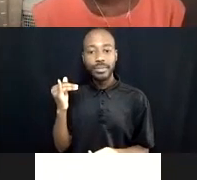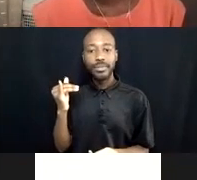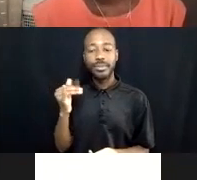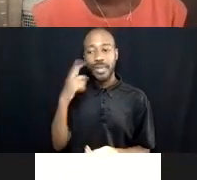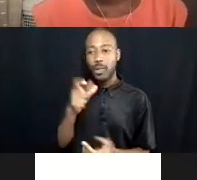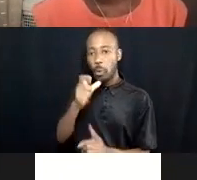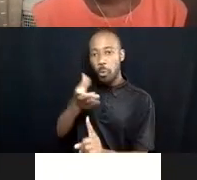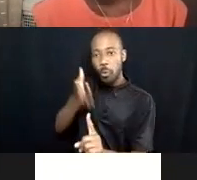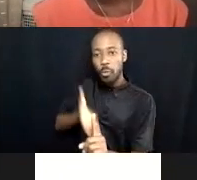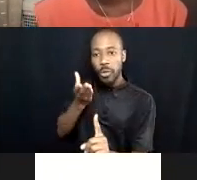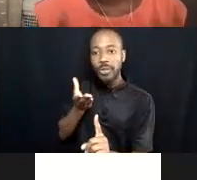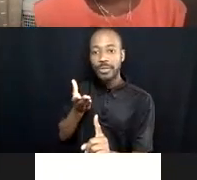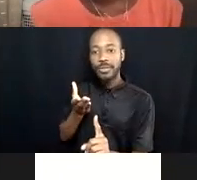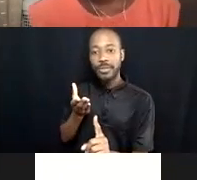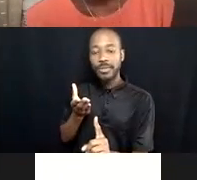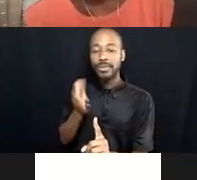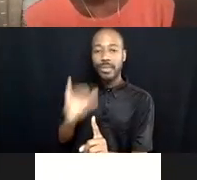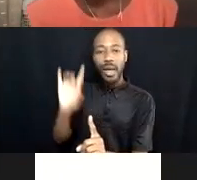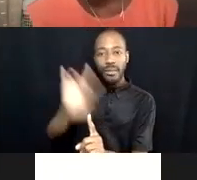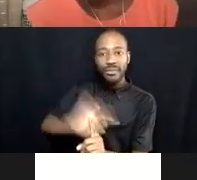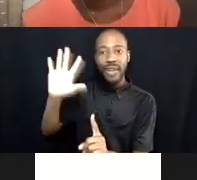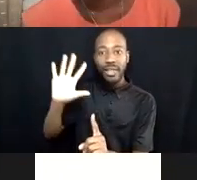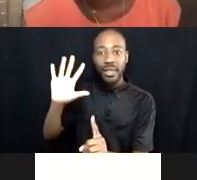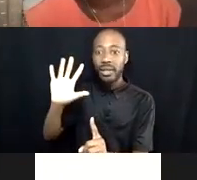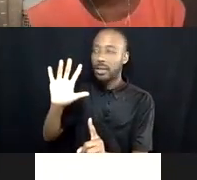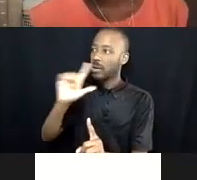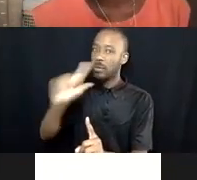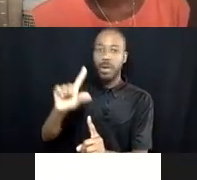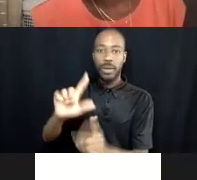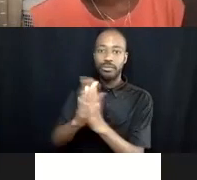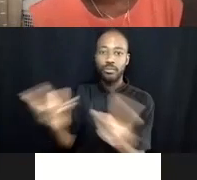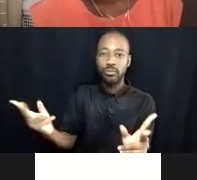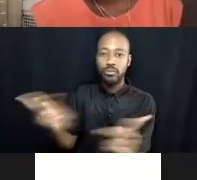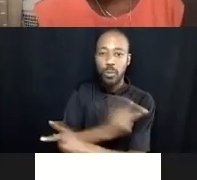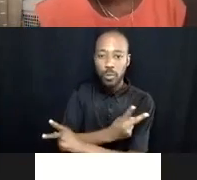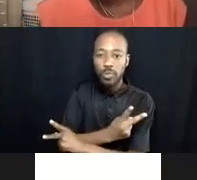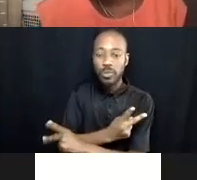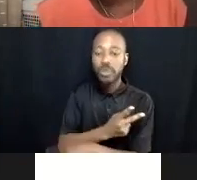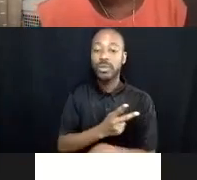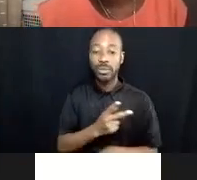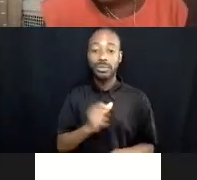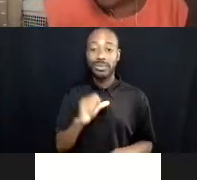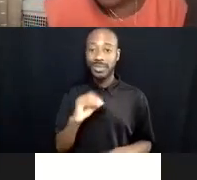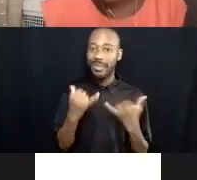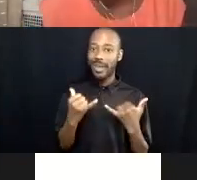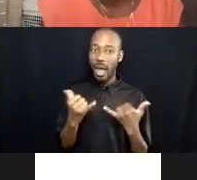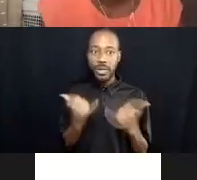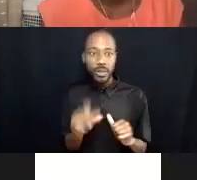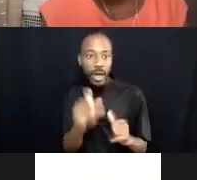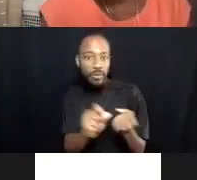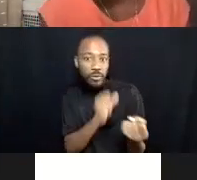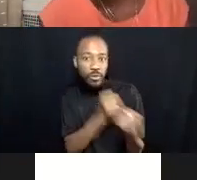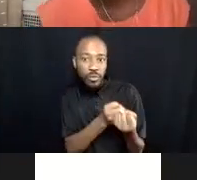is, like that violence has actually exacerbated. And so we still have to do a lot to support her these